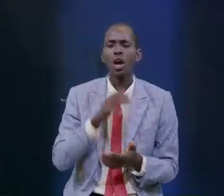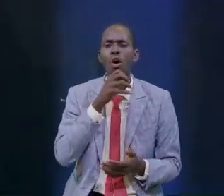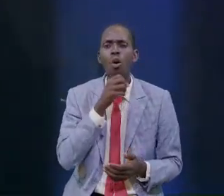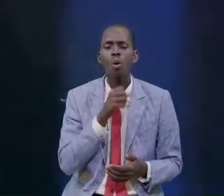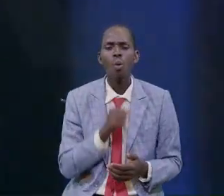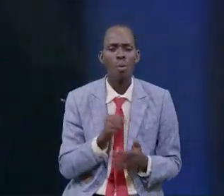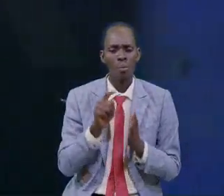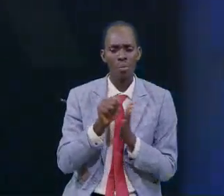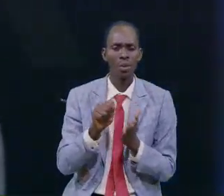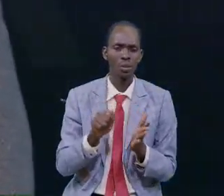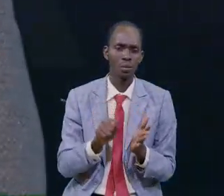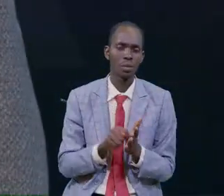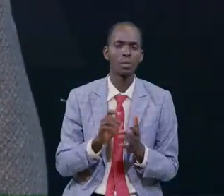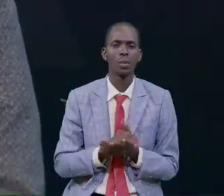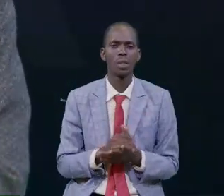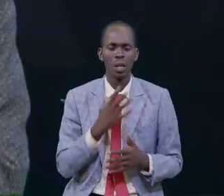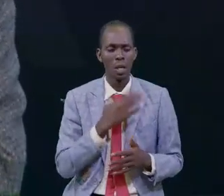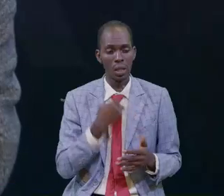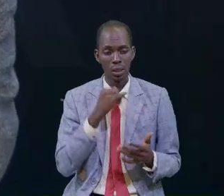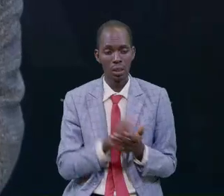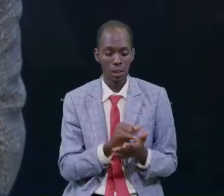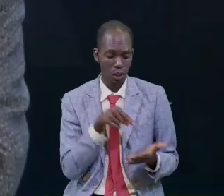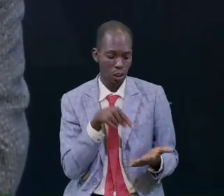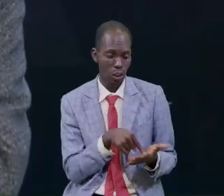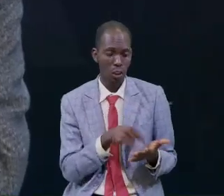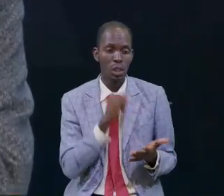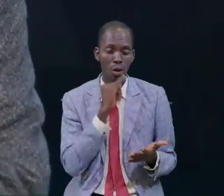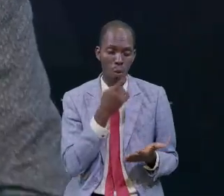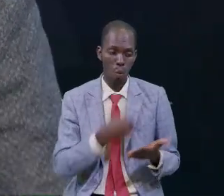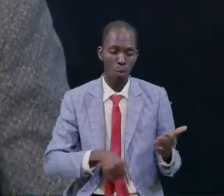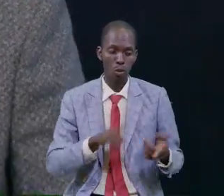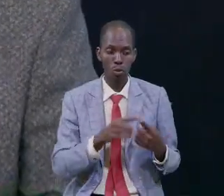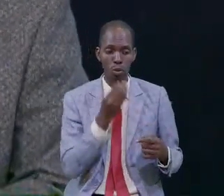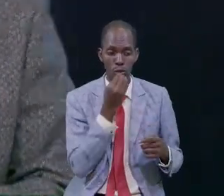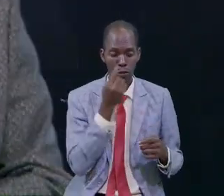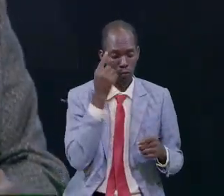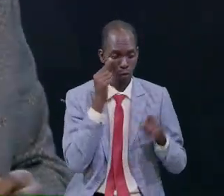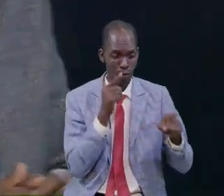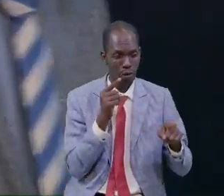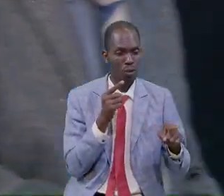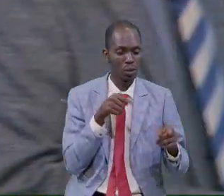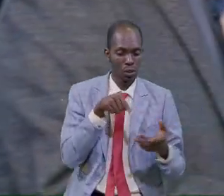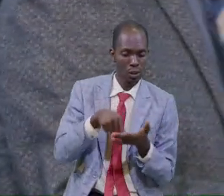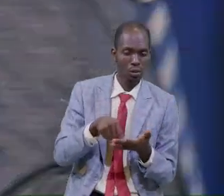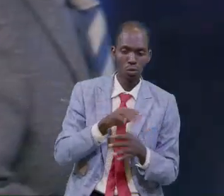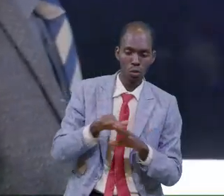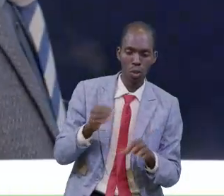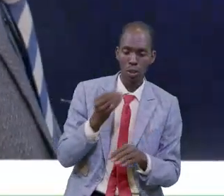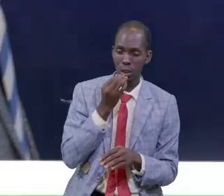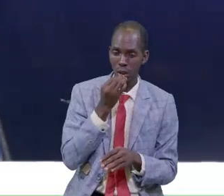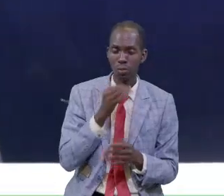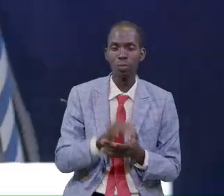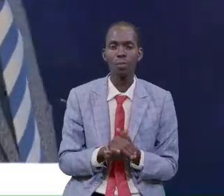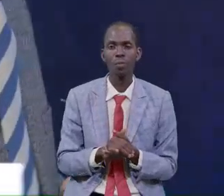it says, this is what to eat for them, this is what not to eat. They kept